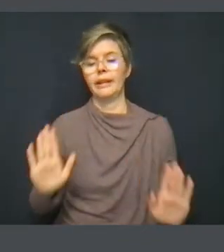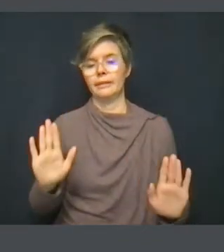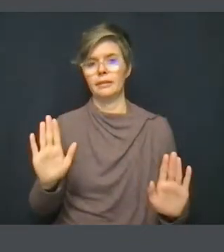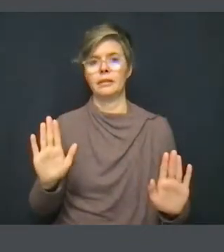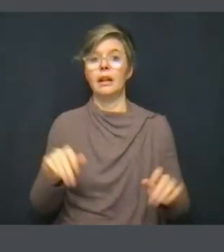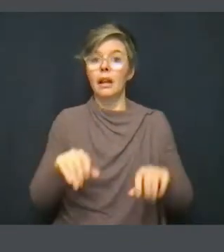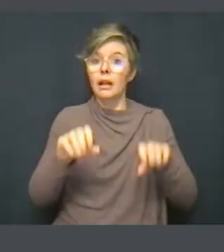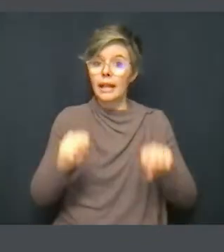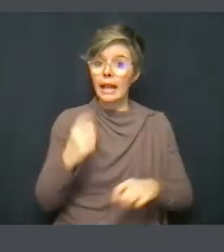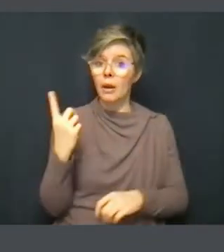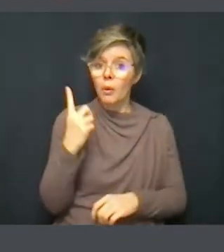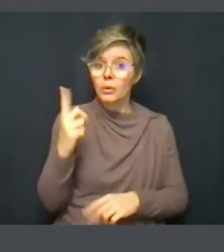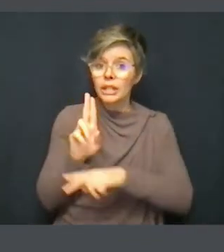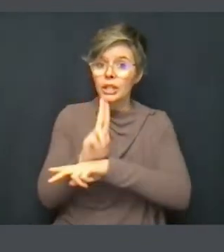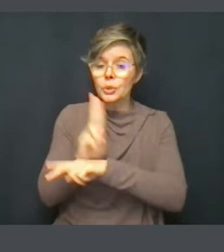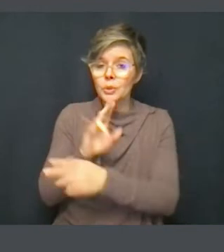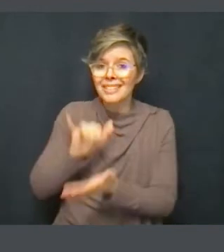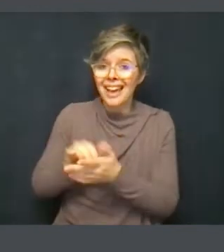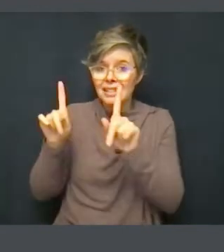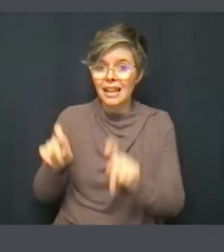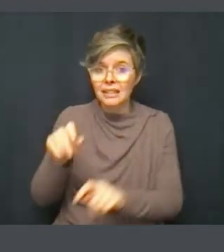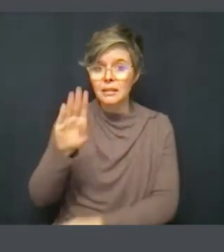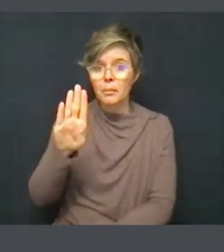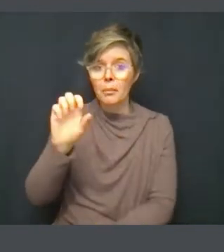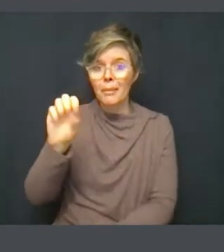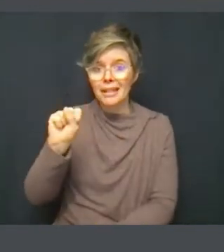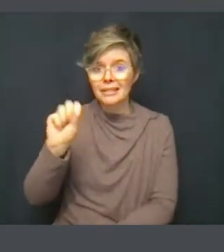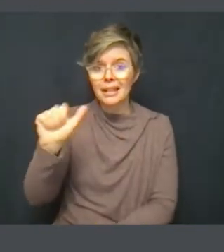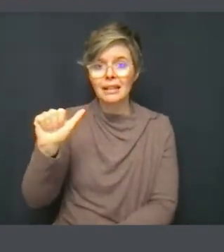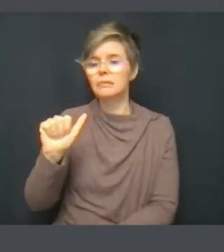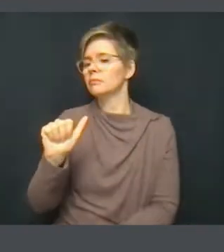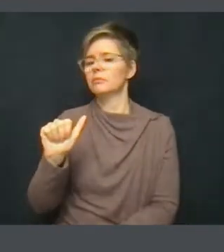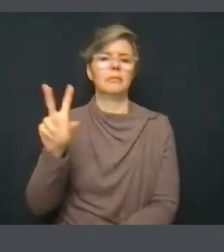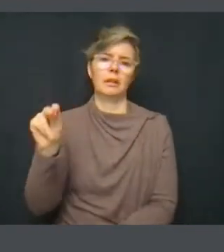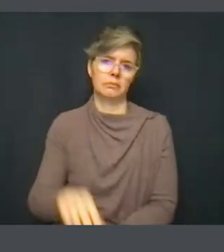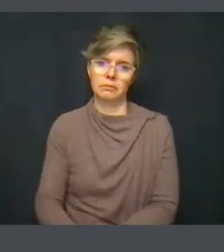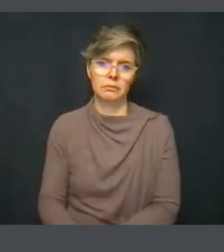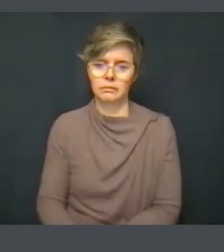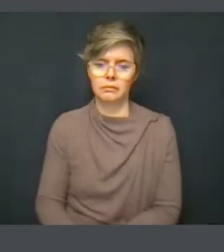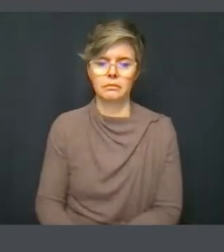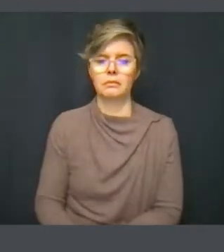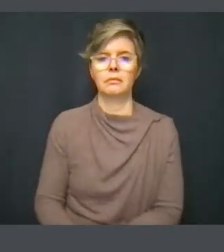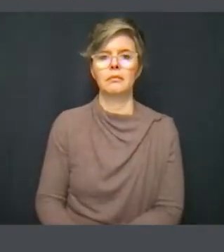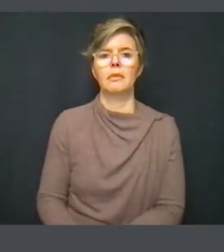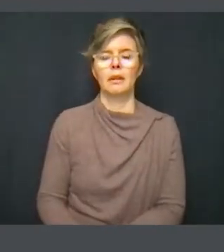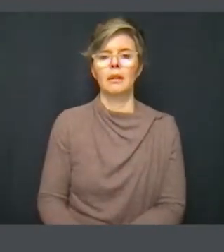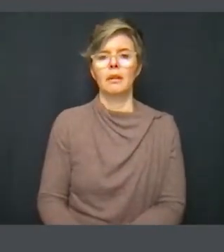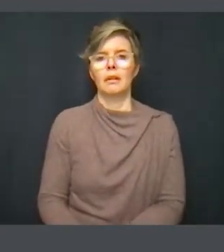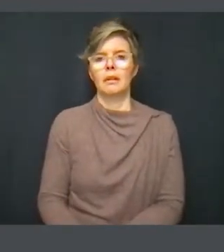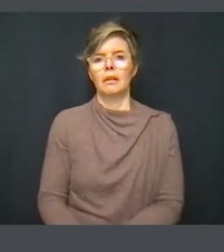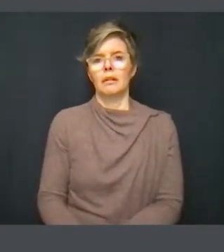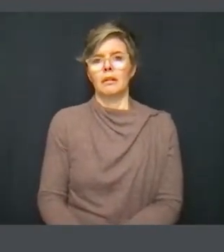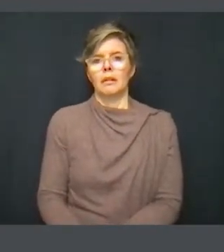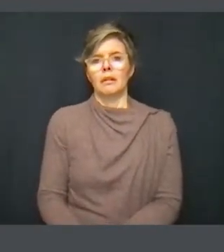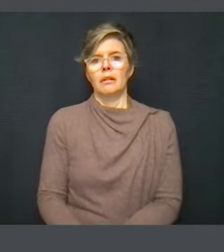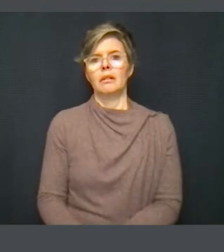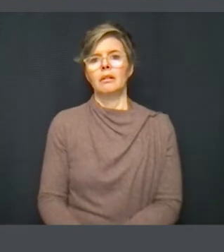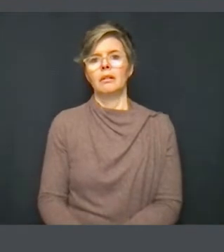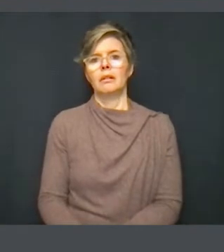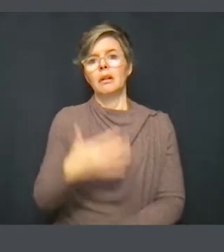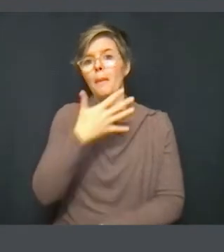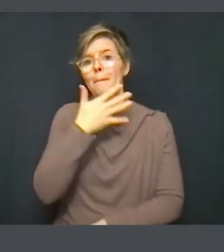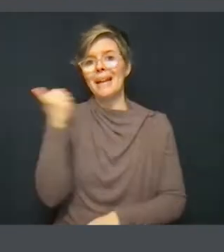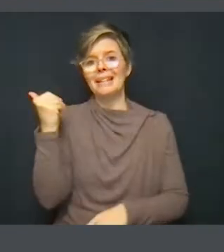is no, right? We know that the best evidence that we have for assessing kids and having the